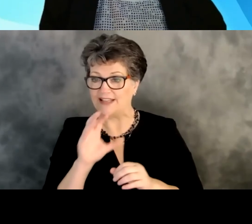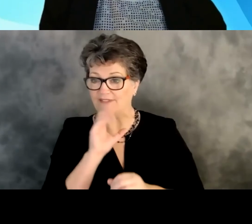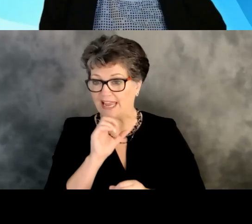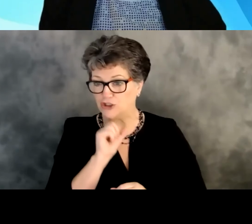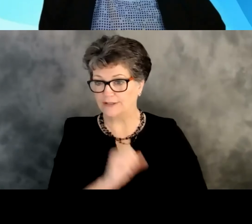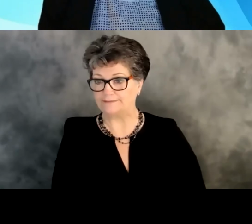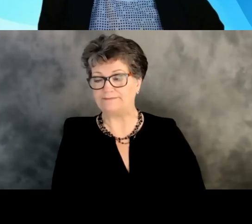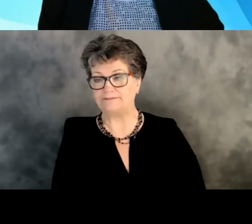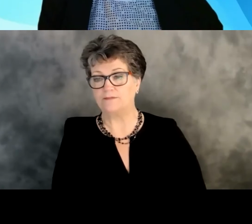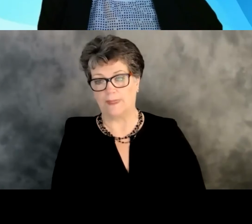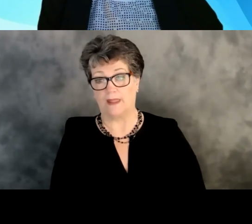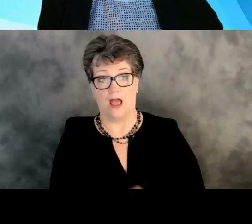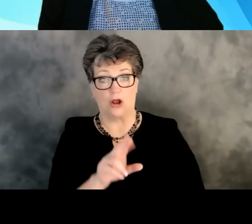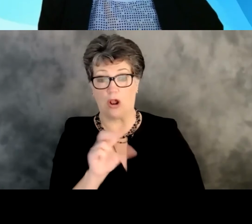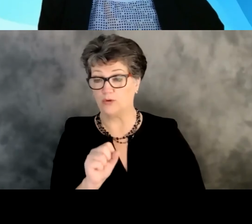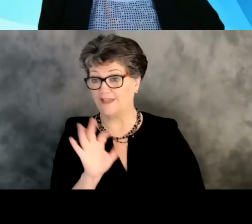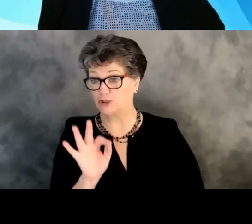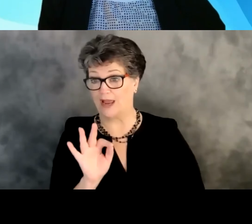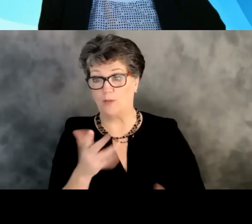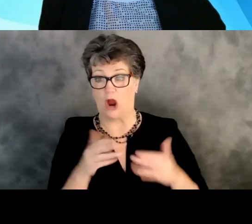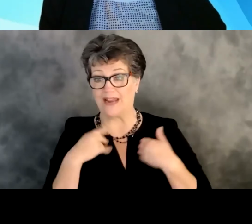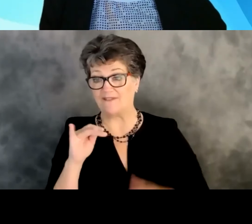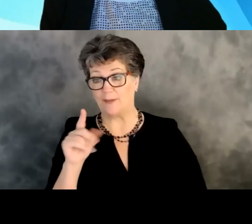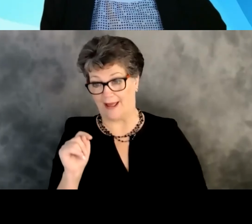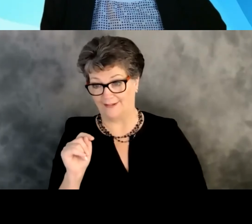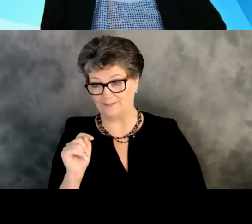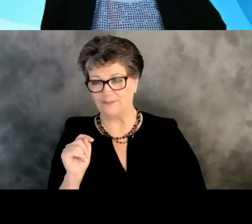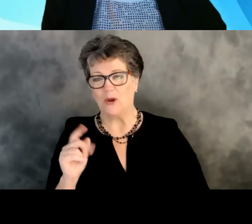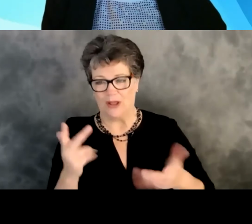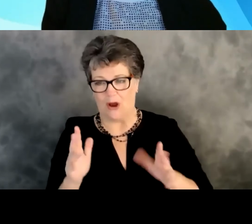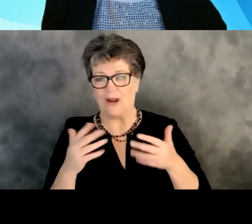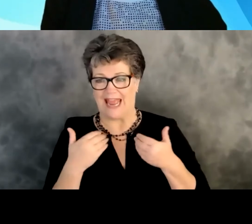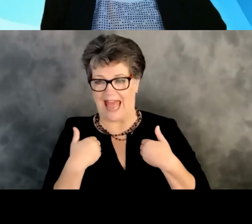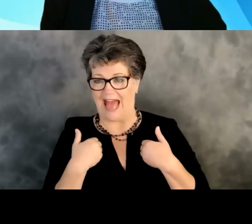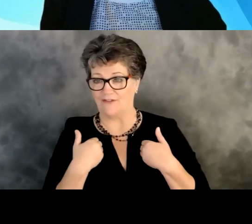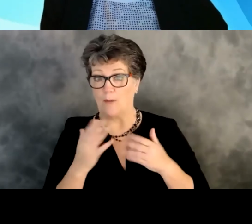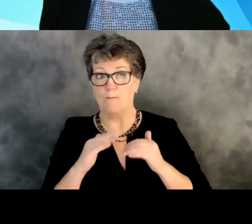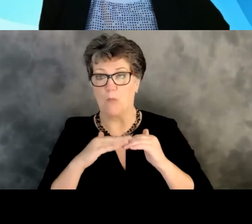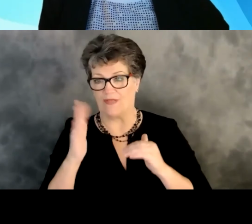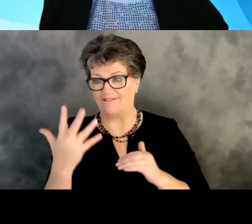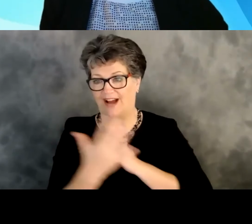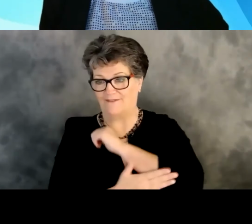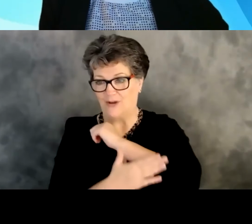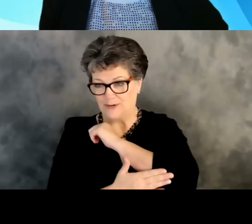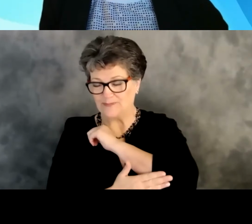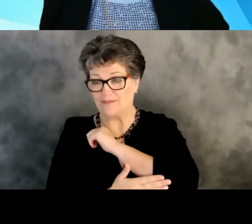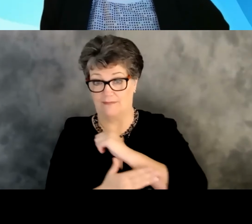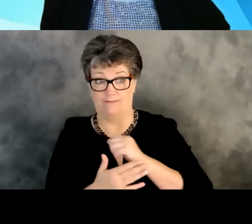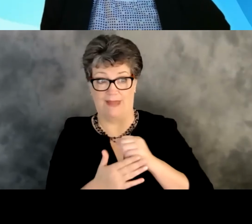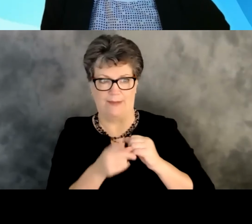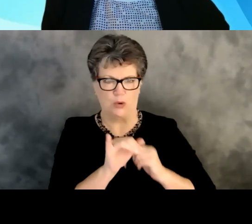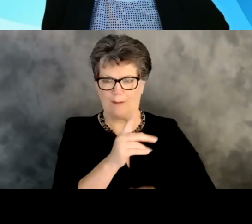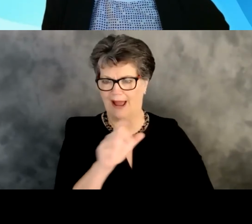Carlos, that's great. I mean, I would say to you, we already have the pilots. We already have more than 5 communities in Victoria. Maybe you or Michael